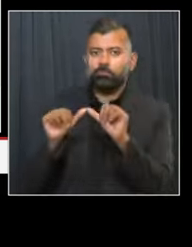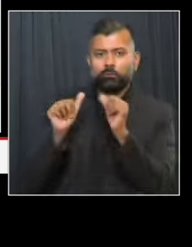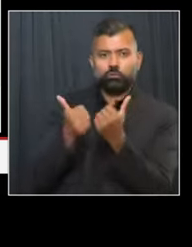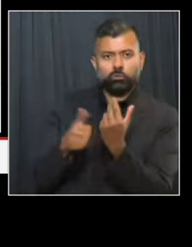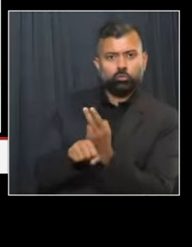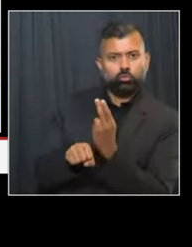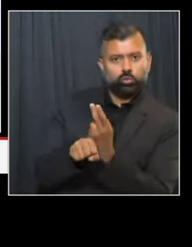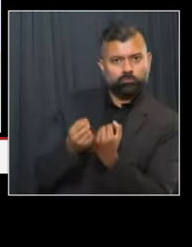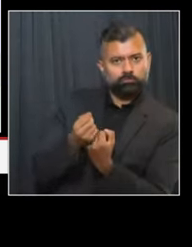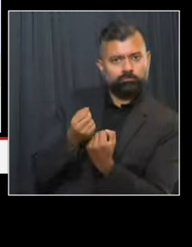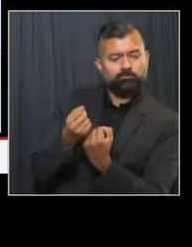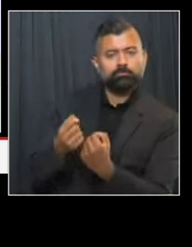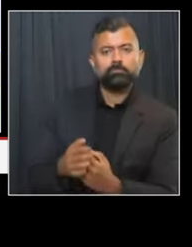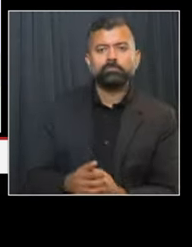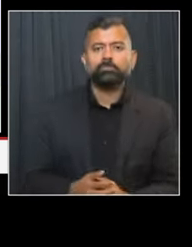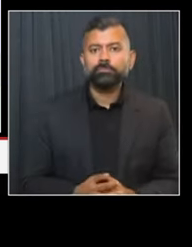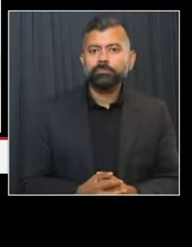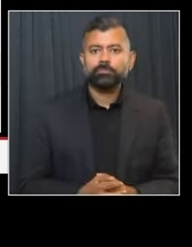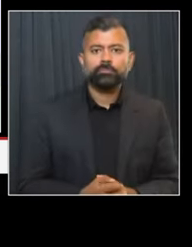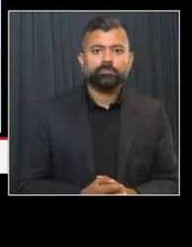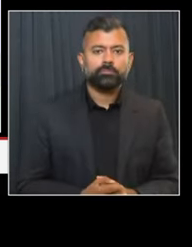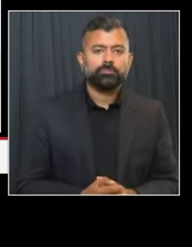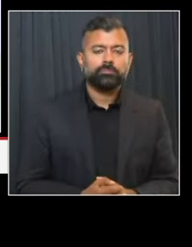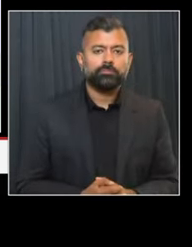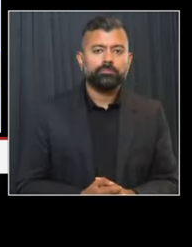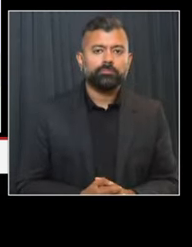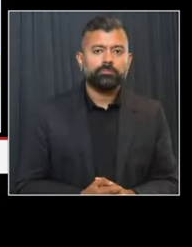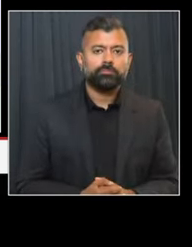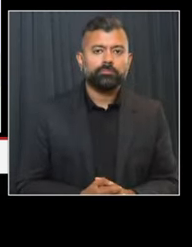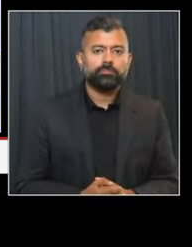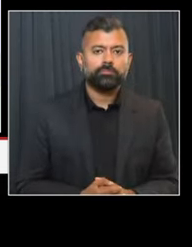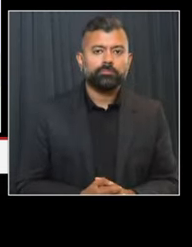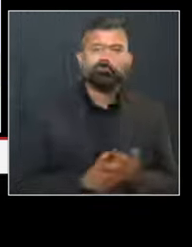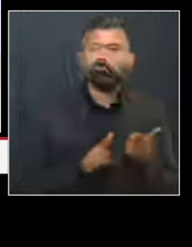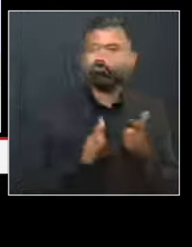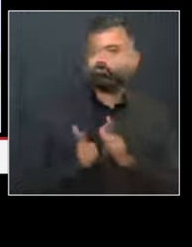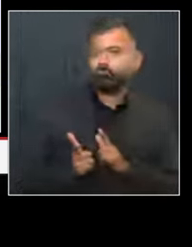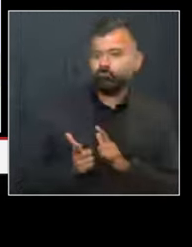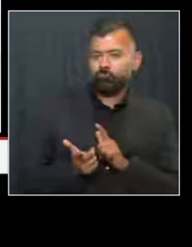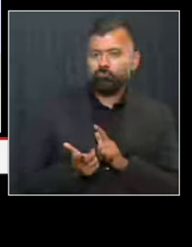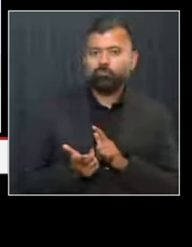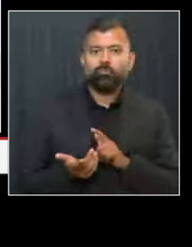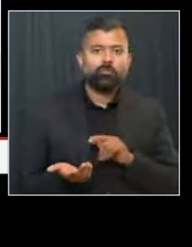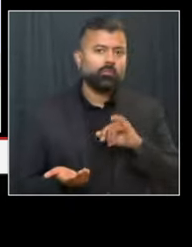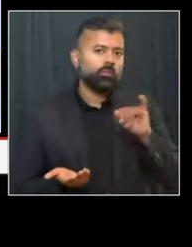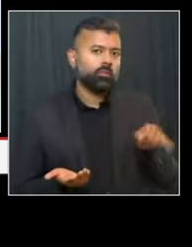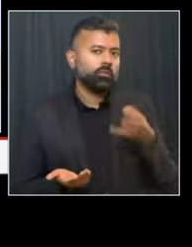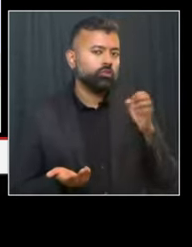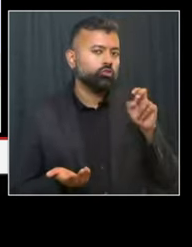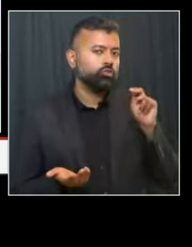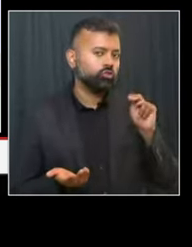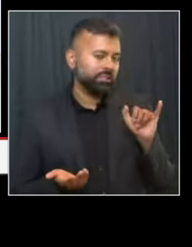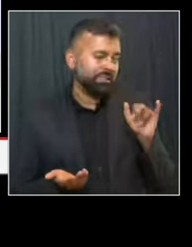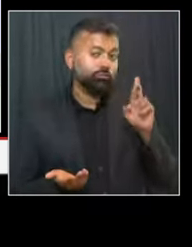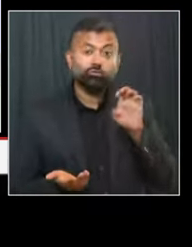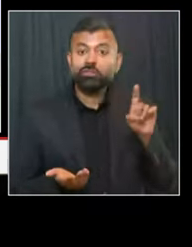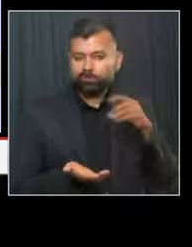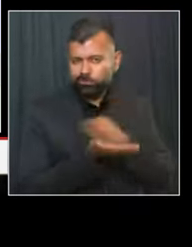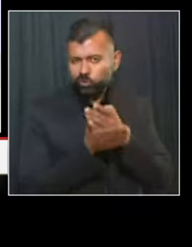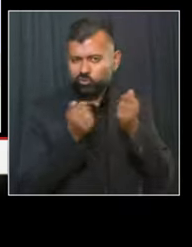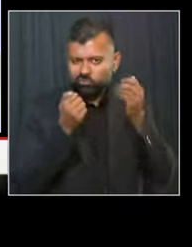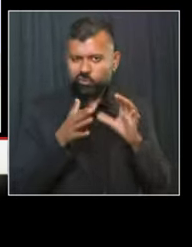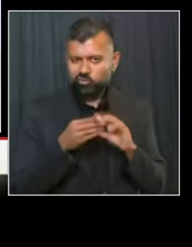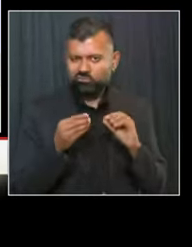So I will go through the next two slides very quickly so we can get into specific investments. The FY26 operating budget is